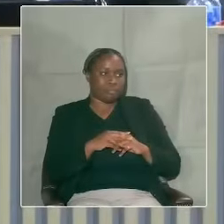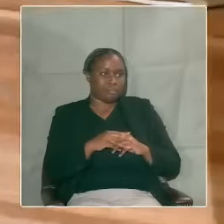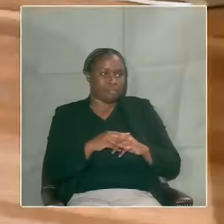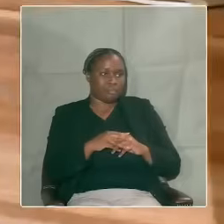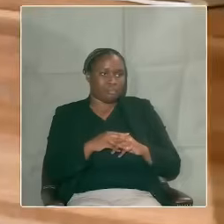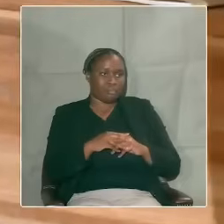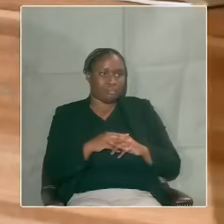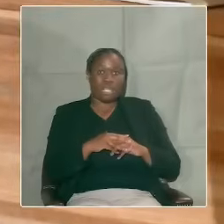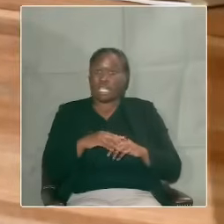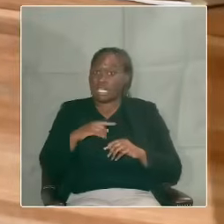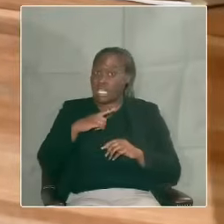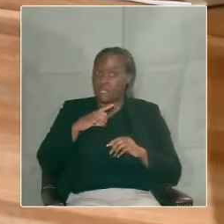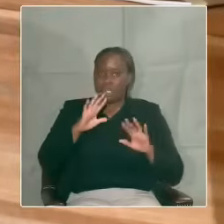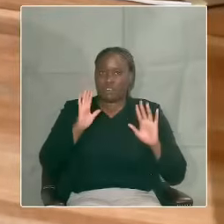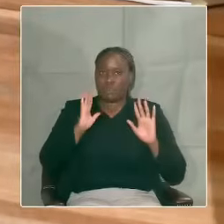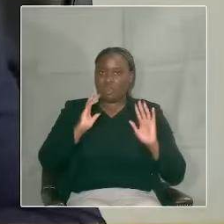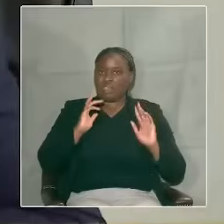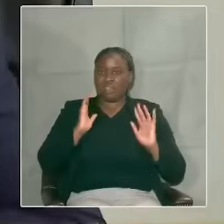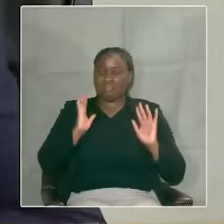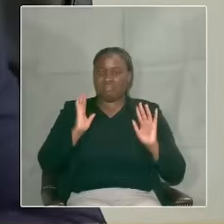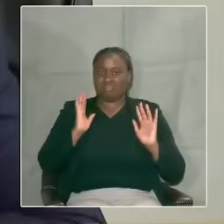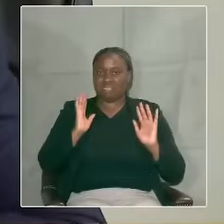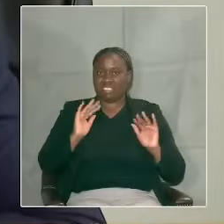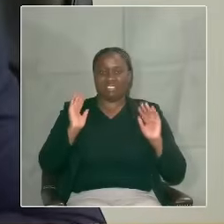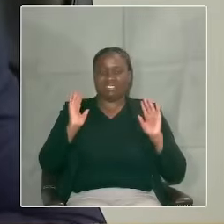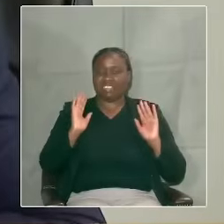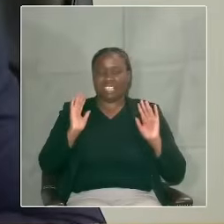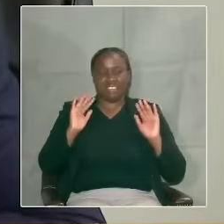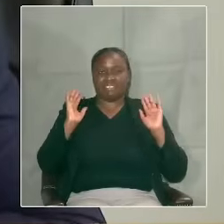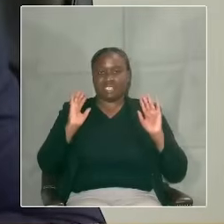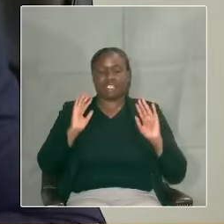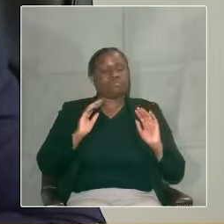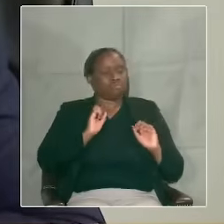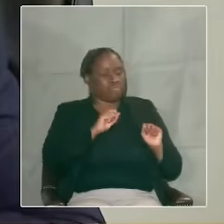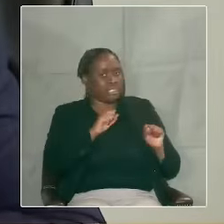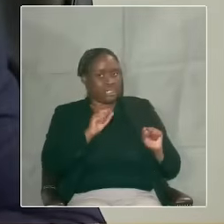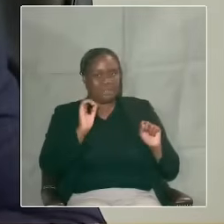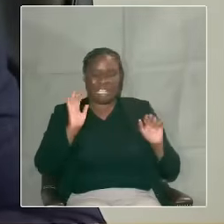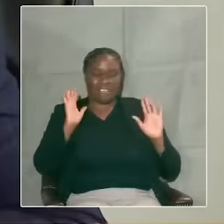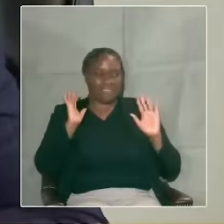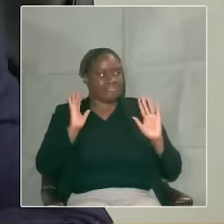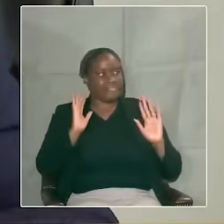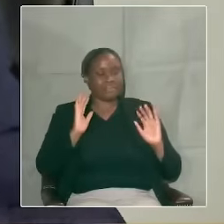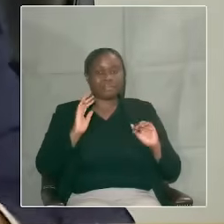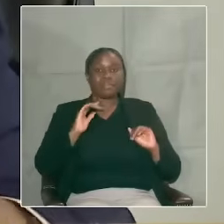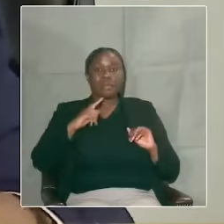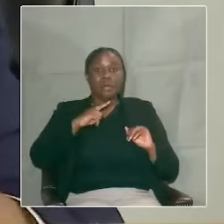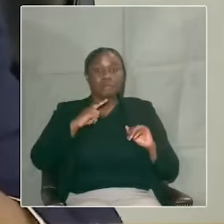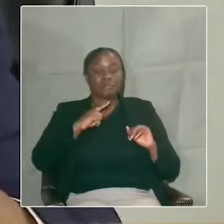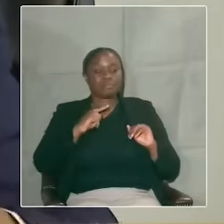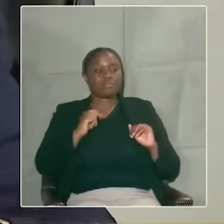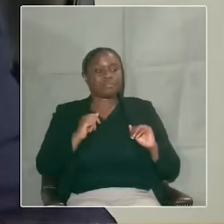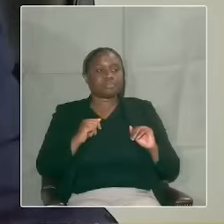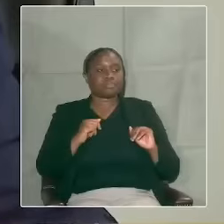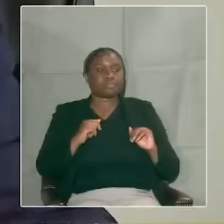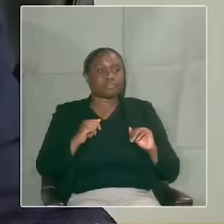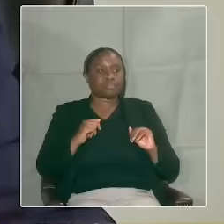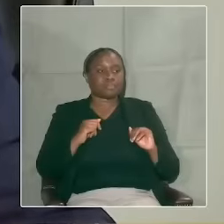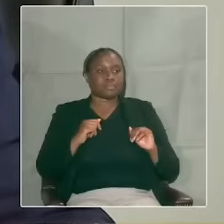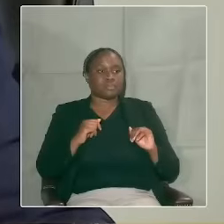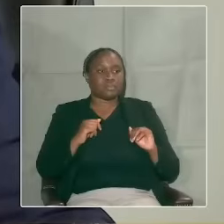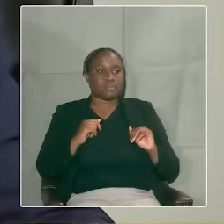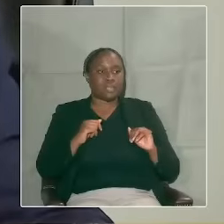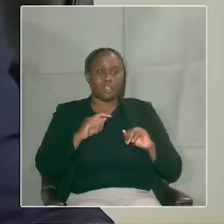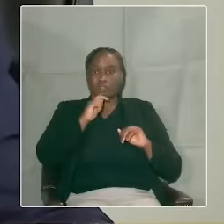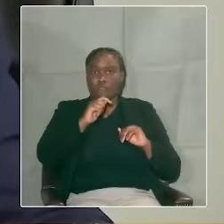And is that where you left it with the President? Yeah, that's where I ended. As I said, well,